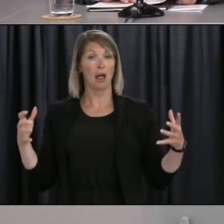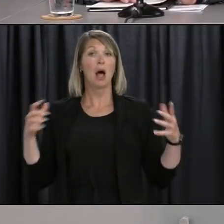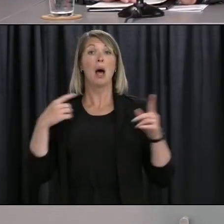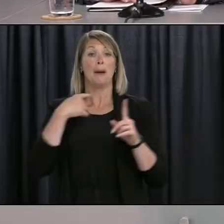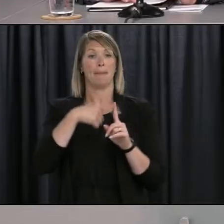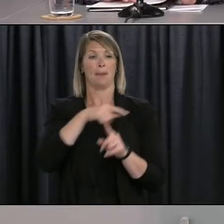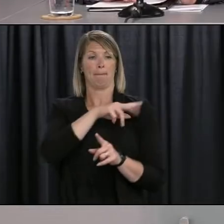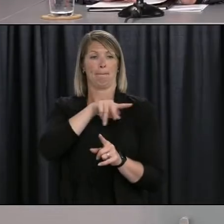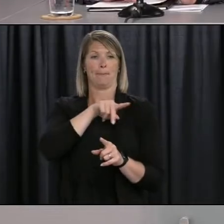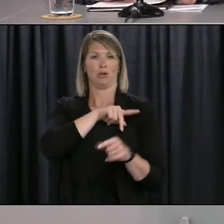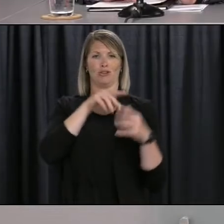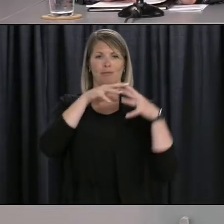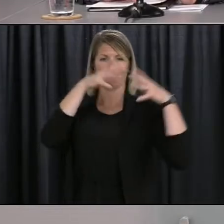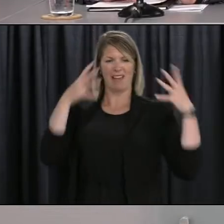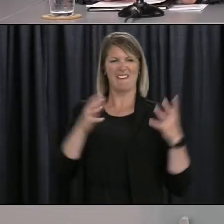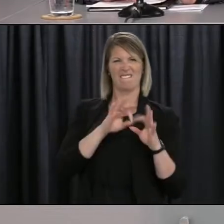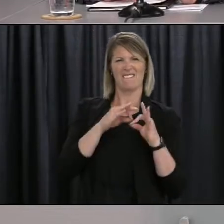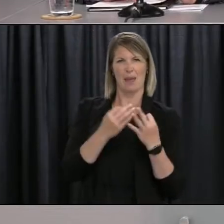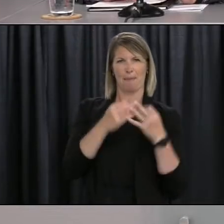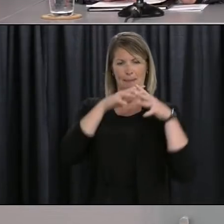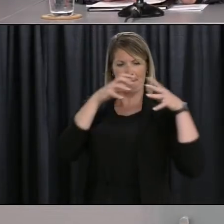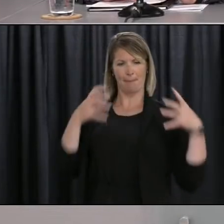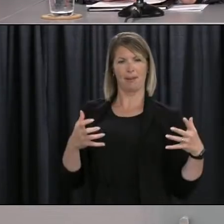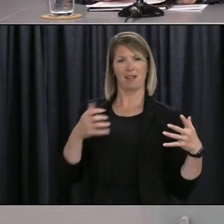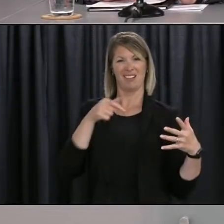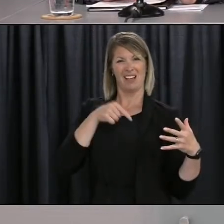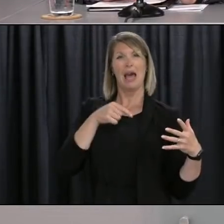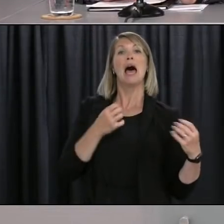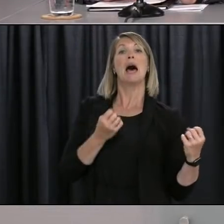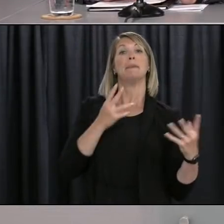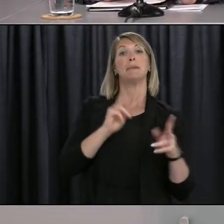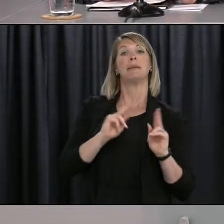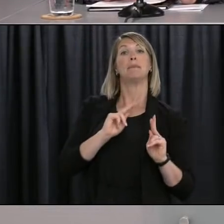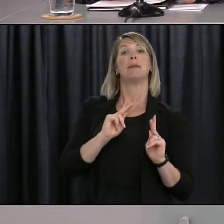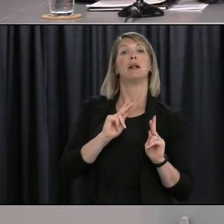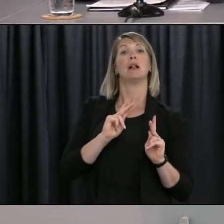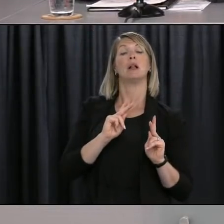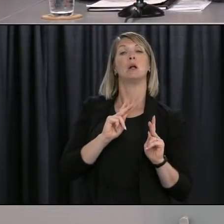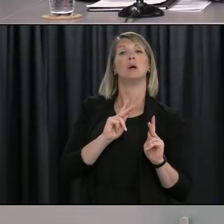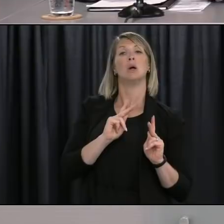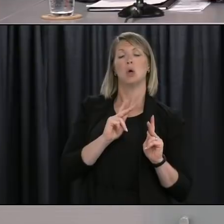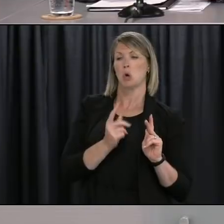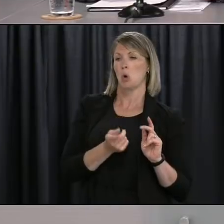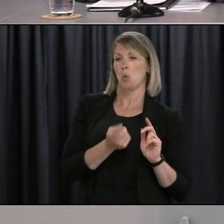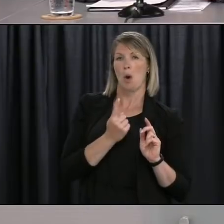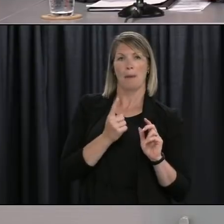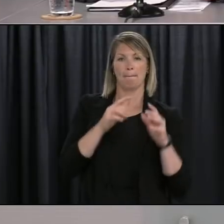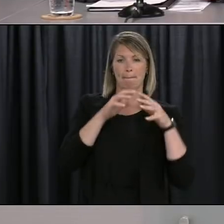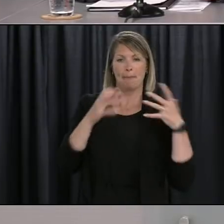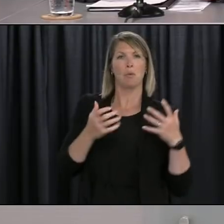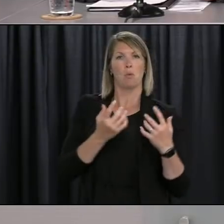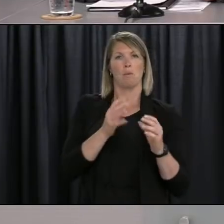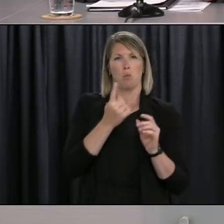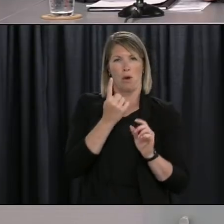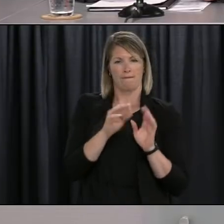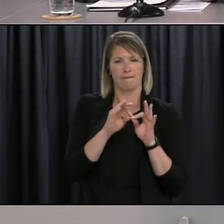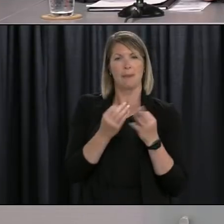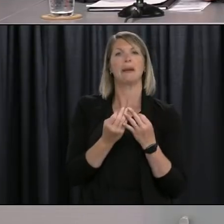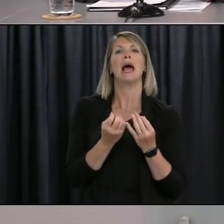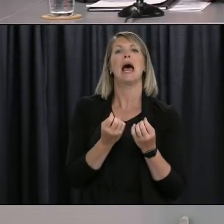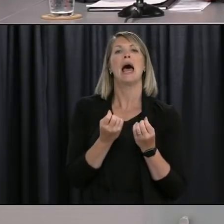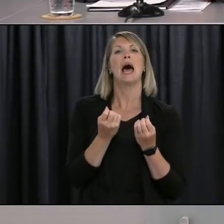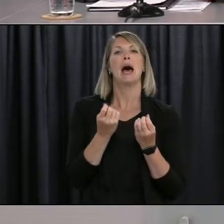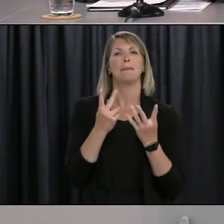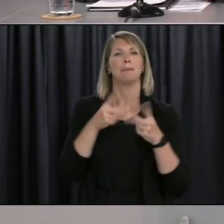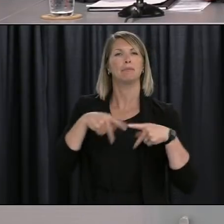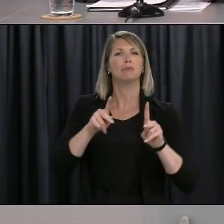there been any changes to how many people you can have in one's own bubble, and how exactly that process kind of would come